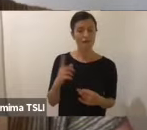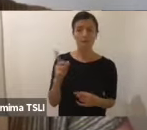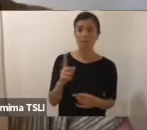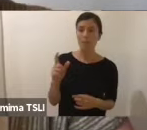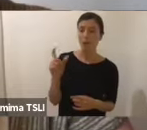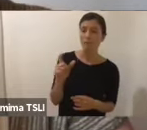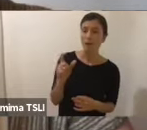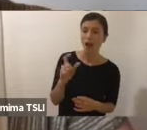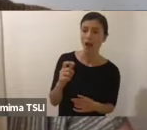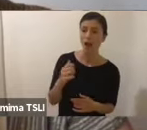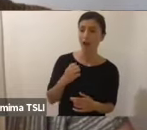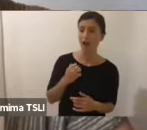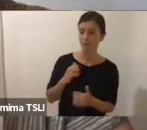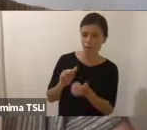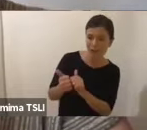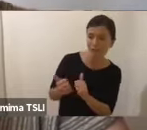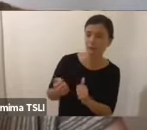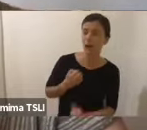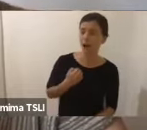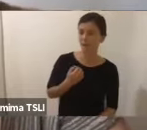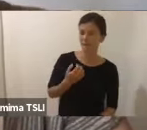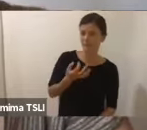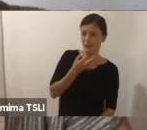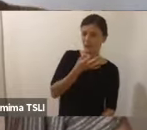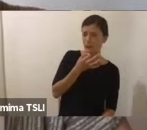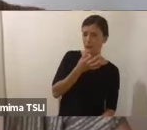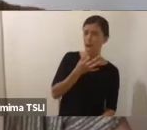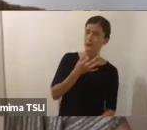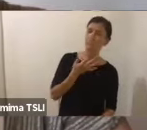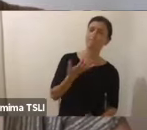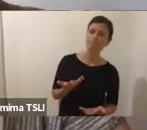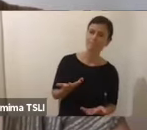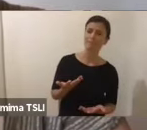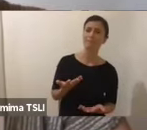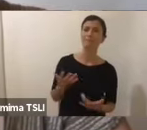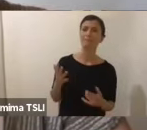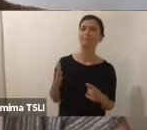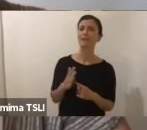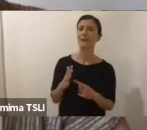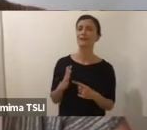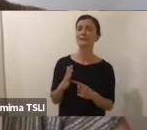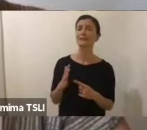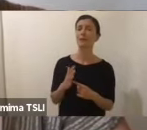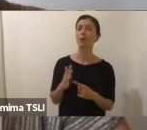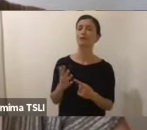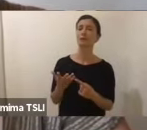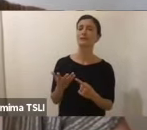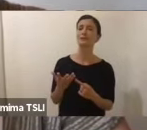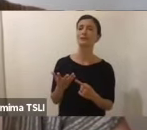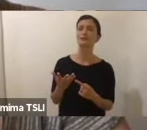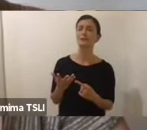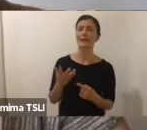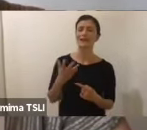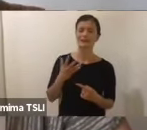doing this work has its place it's not the only place but it's an important place particularly for confession and learning the skills of repair